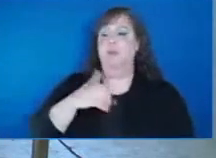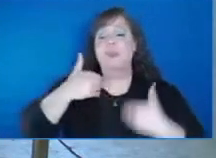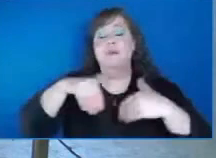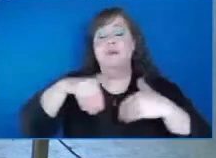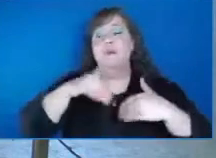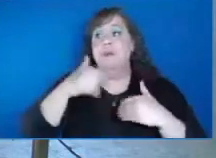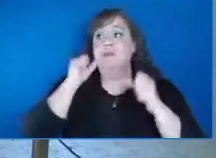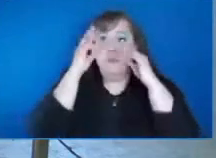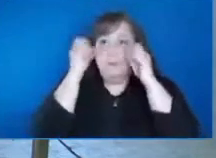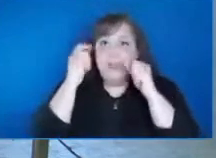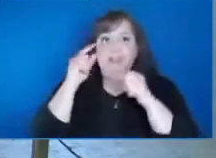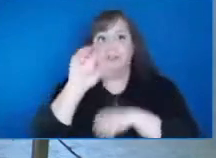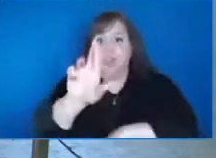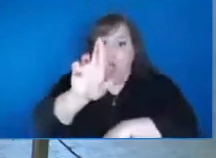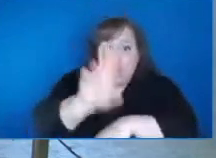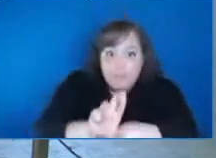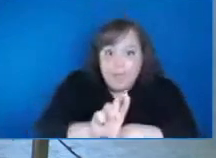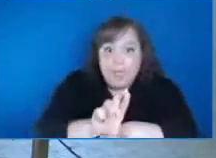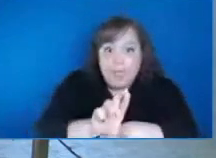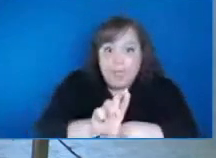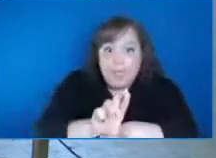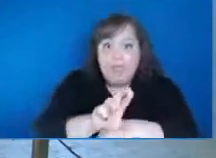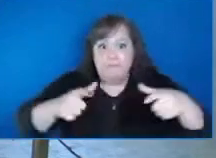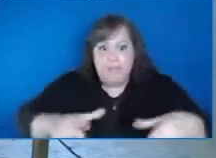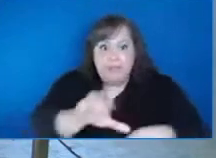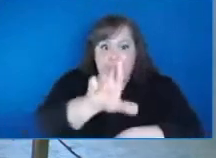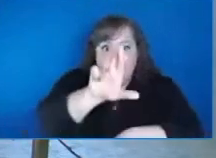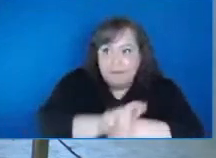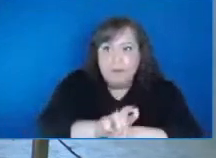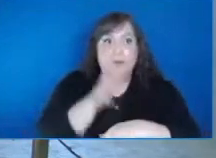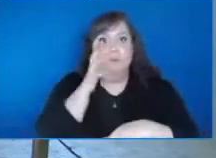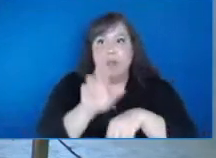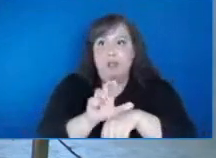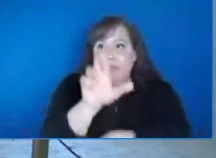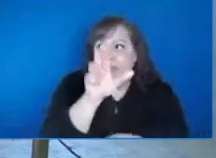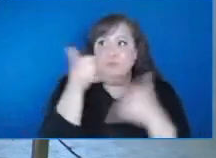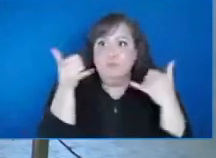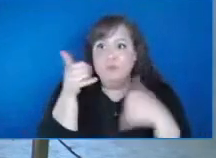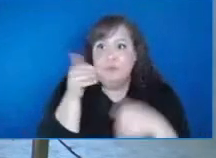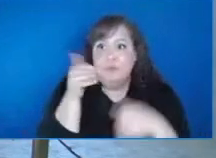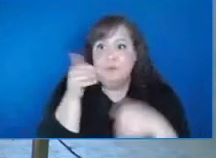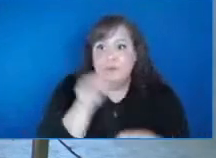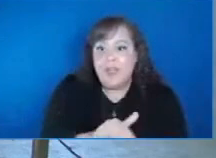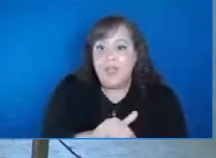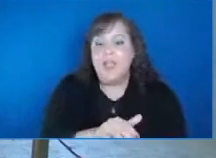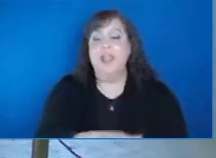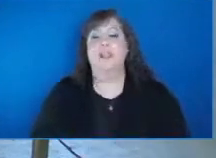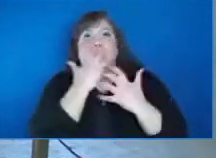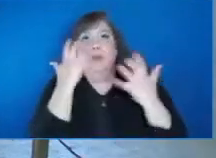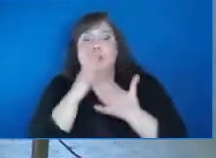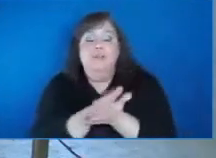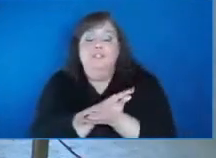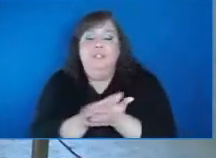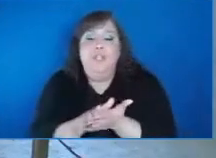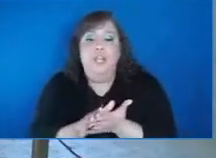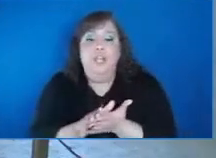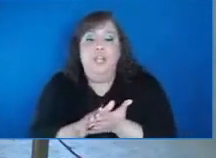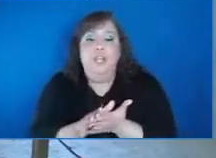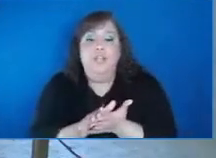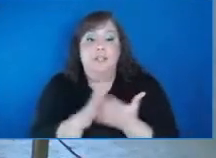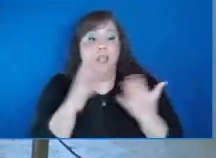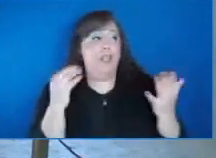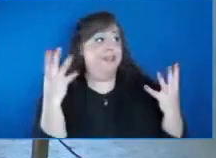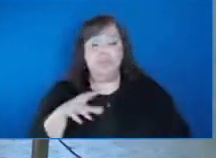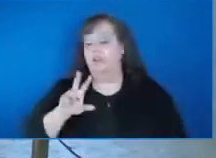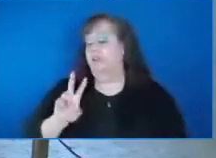are on the pad. We're going to launch tonight. It's beautiful here in California. It is so nice. Yeah, Vandenberg Air Force Base, Space Force